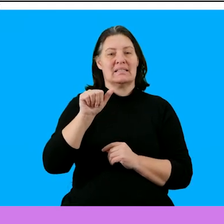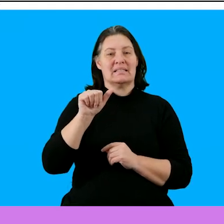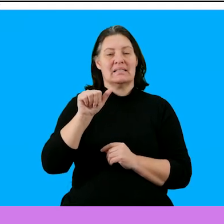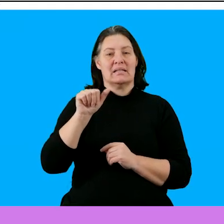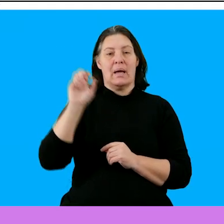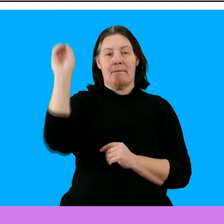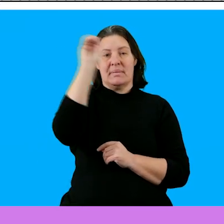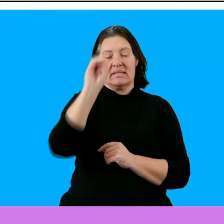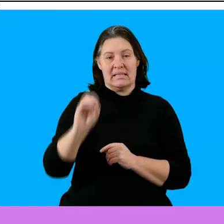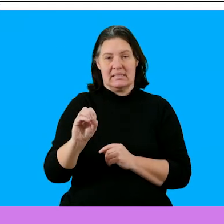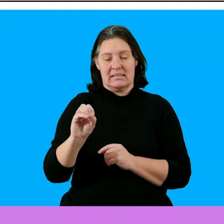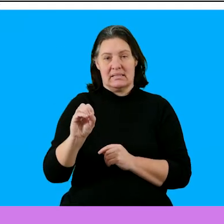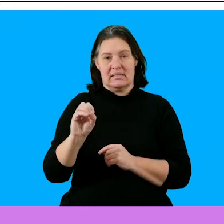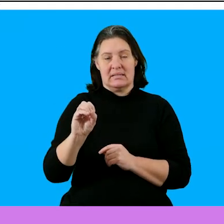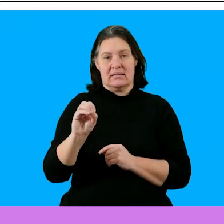26%, right?